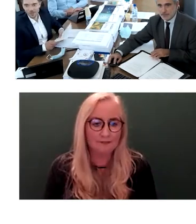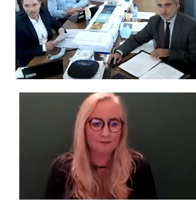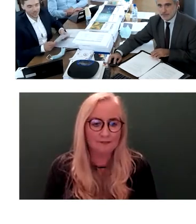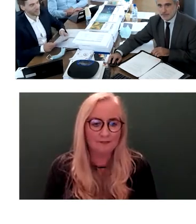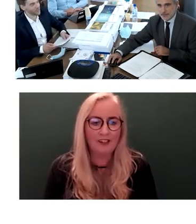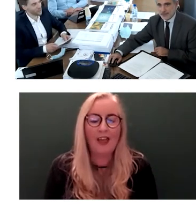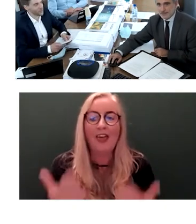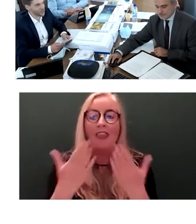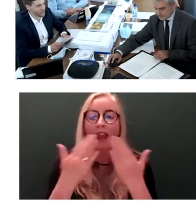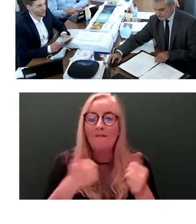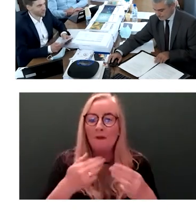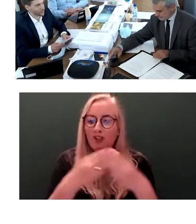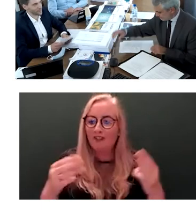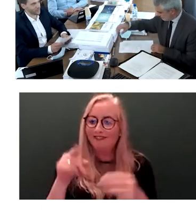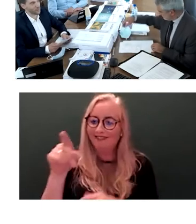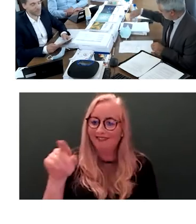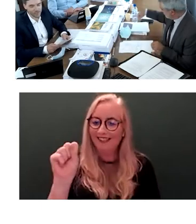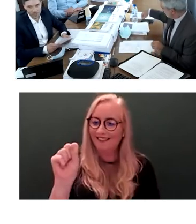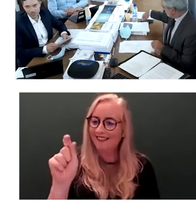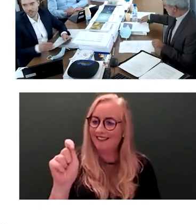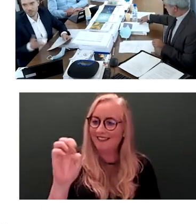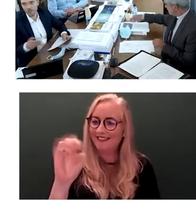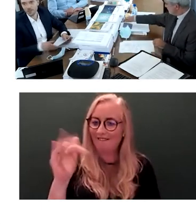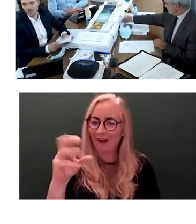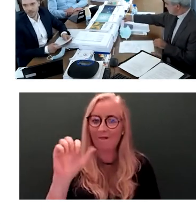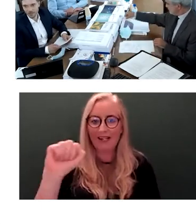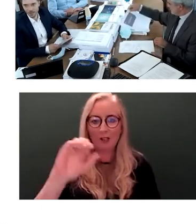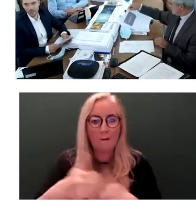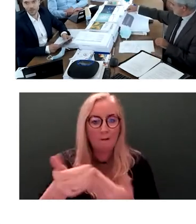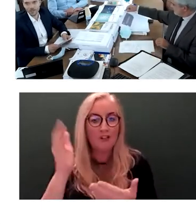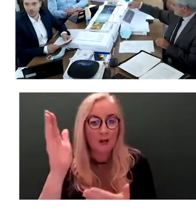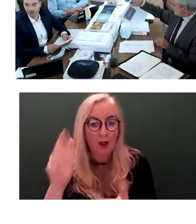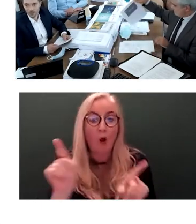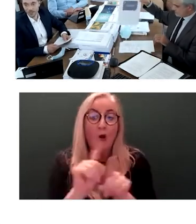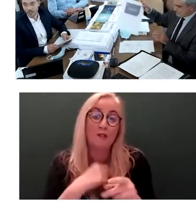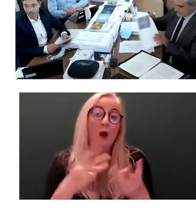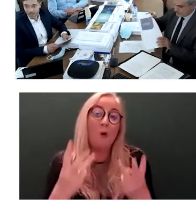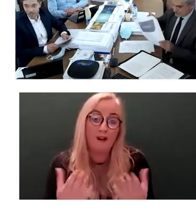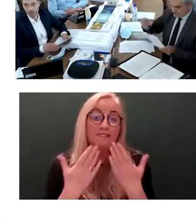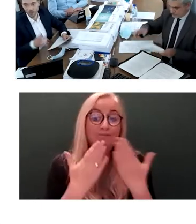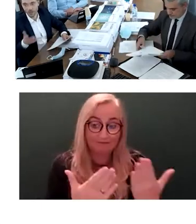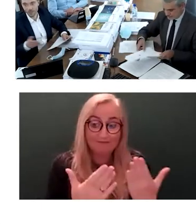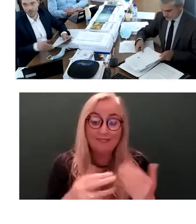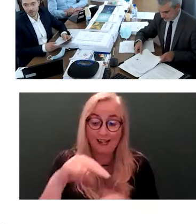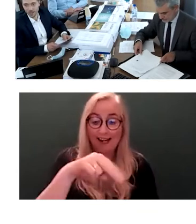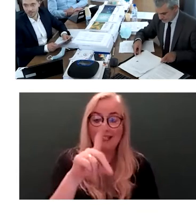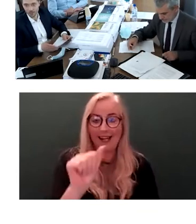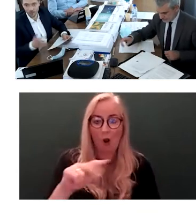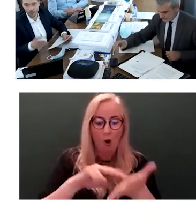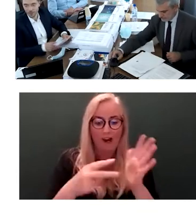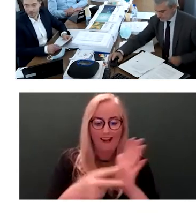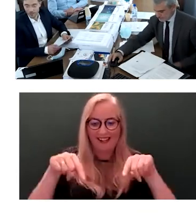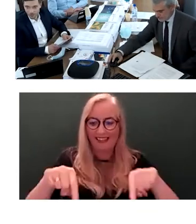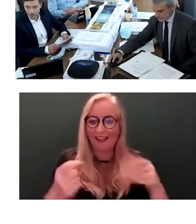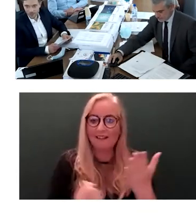Thank you very much. Thank you very much, Stefano, for this presentation. And let me also extend my gratitude to the NDA for organizing this event and